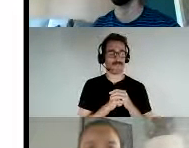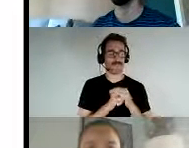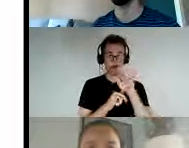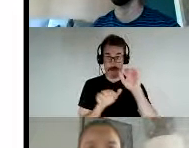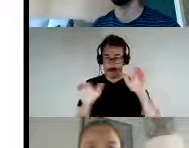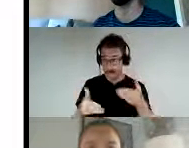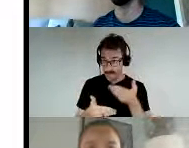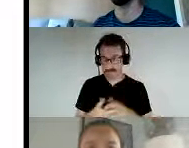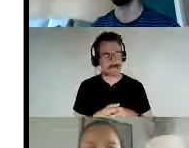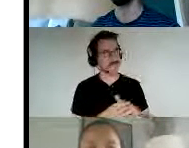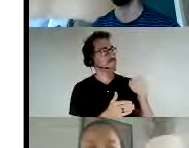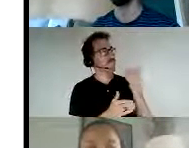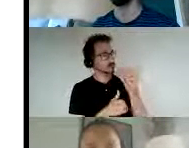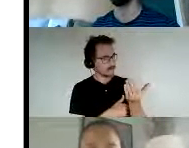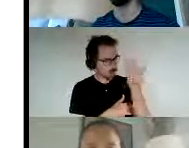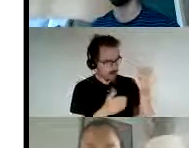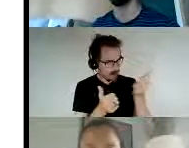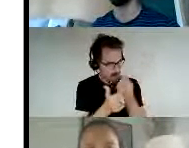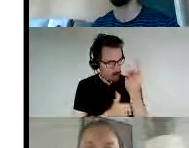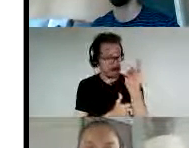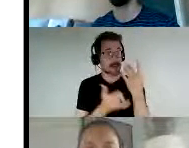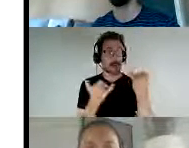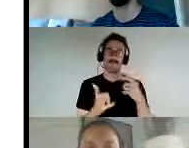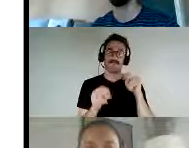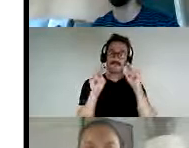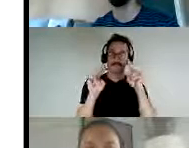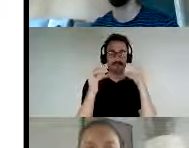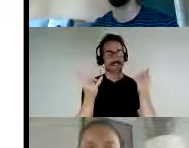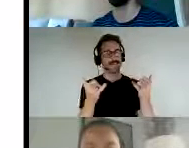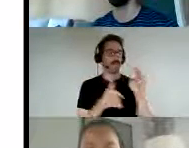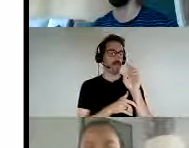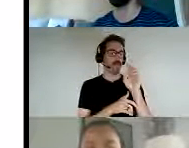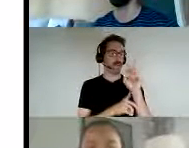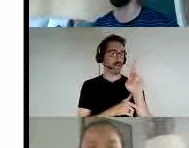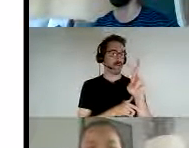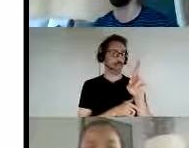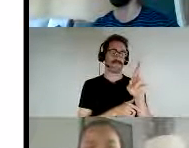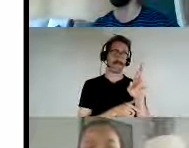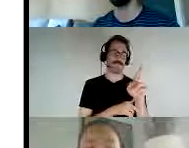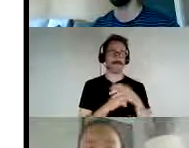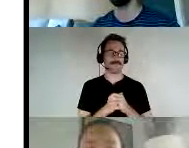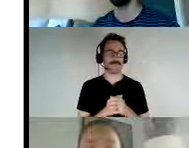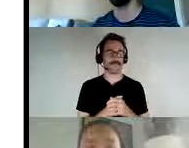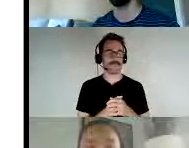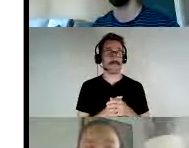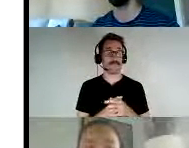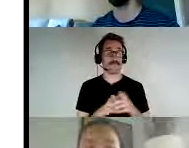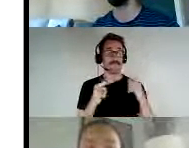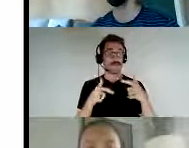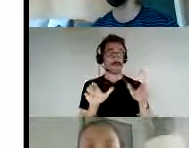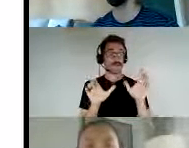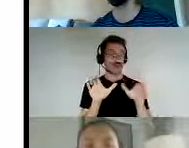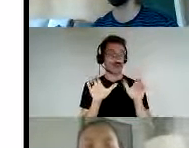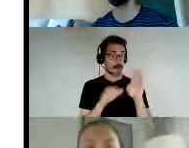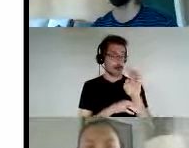Hi, everybody. Good morning. Looking forward to this amazing webinar today. Thank you. Thanks, Mary. And then the chat box is where you go